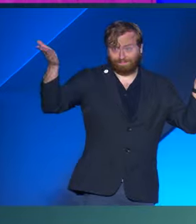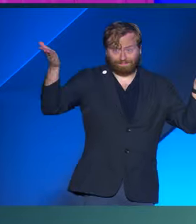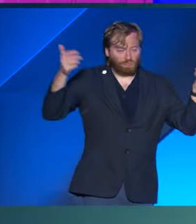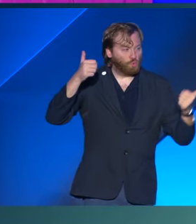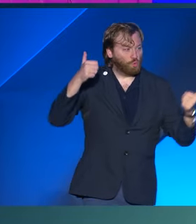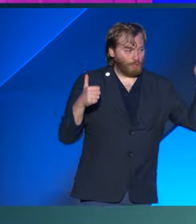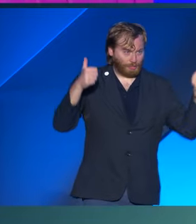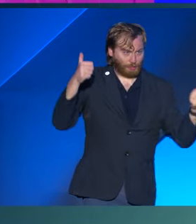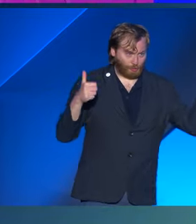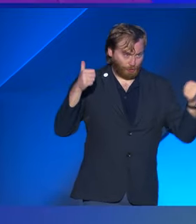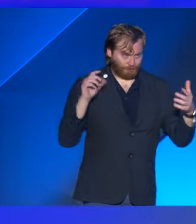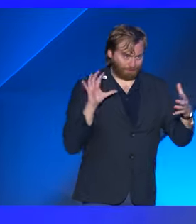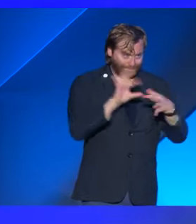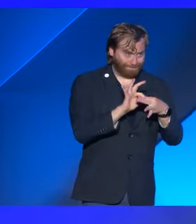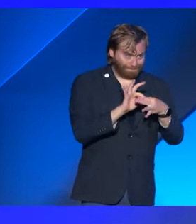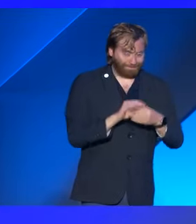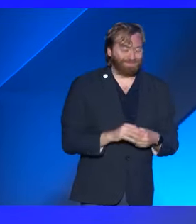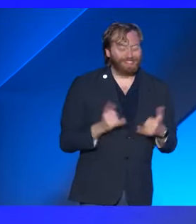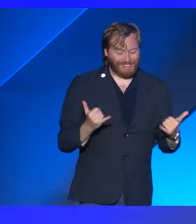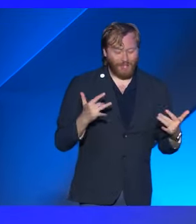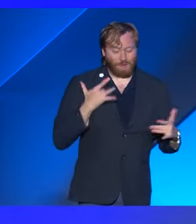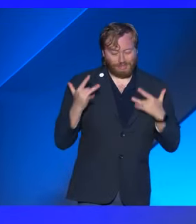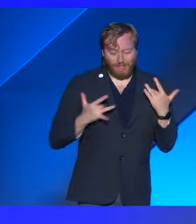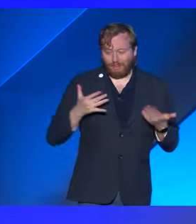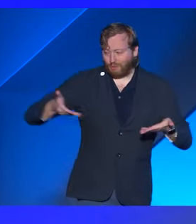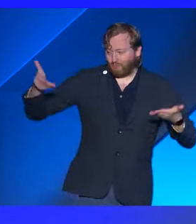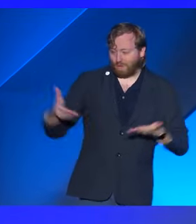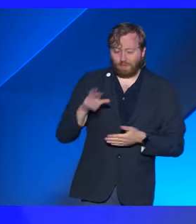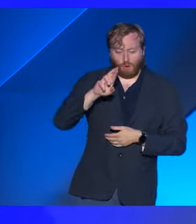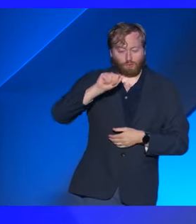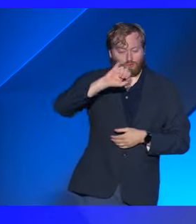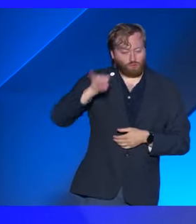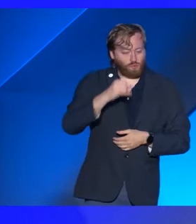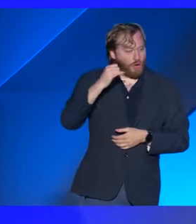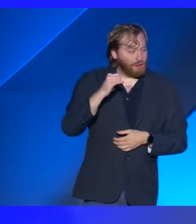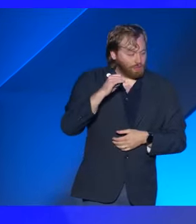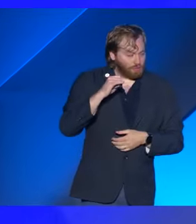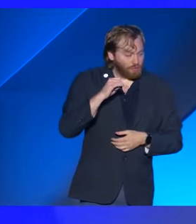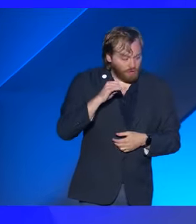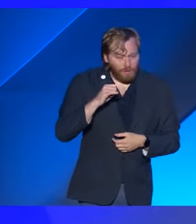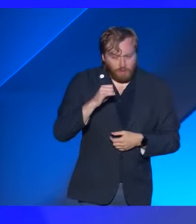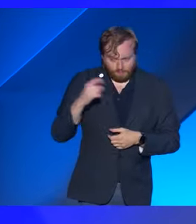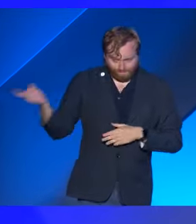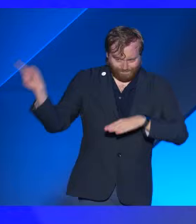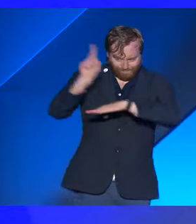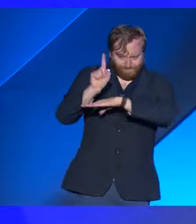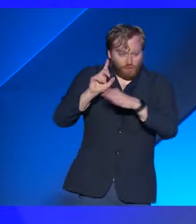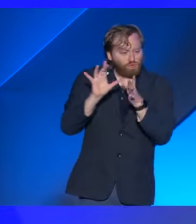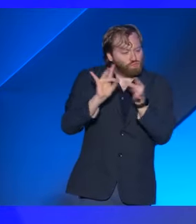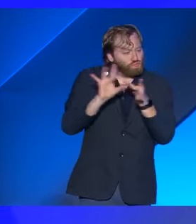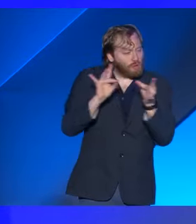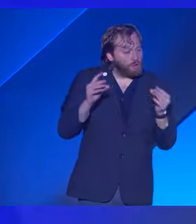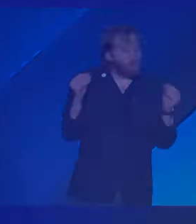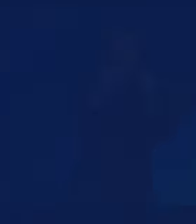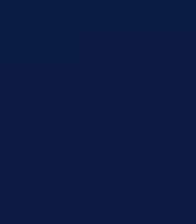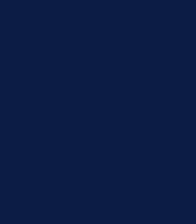And now I'm excited to invite Rajkumari Neogy to the stage to help us dig a little deeper.